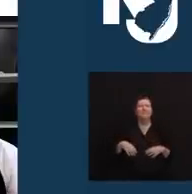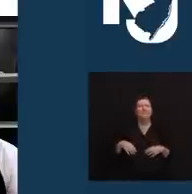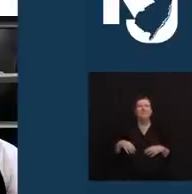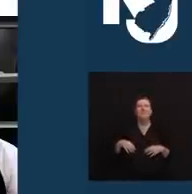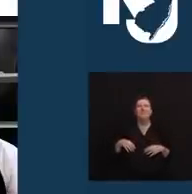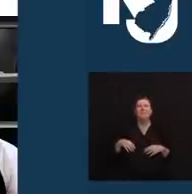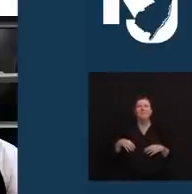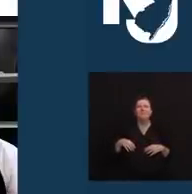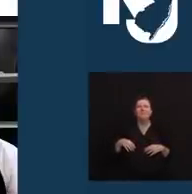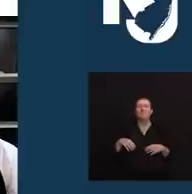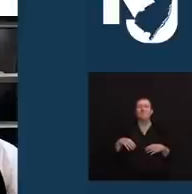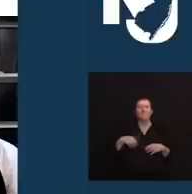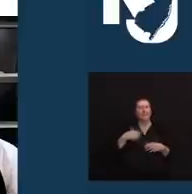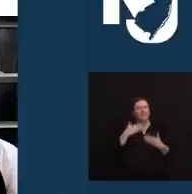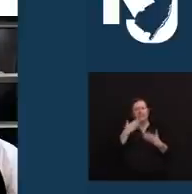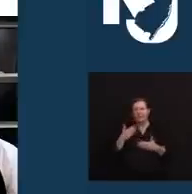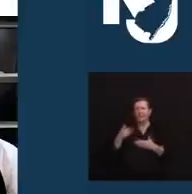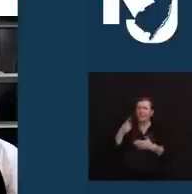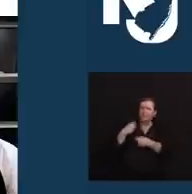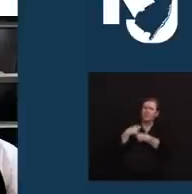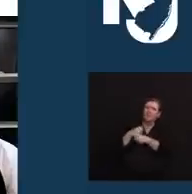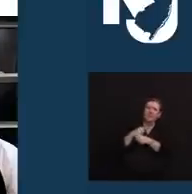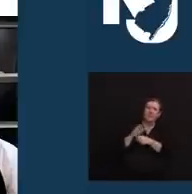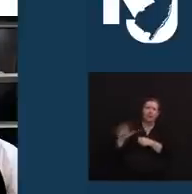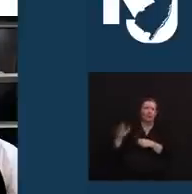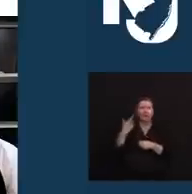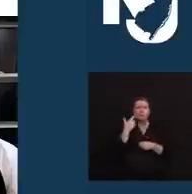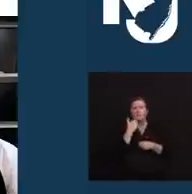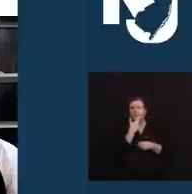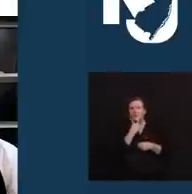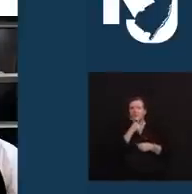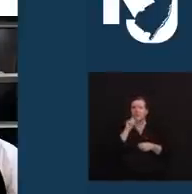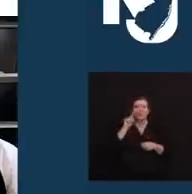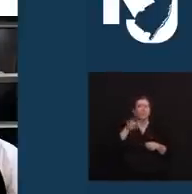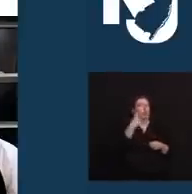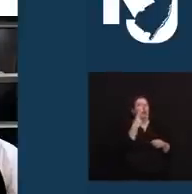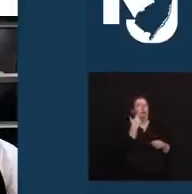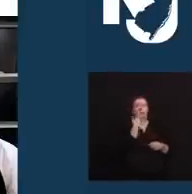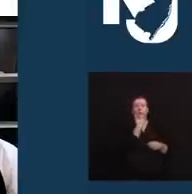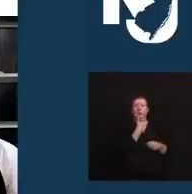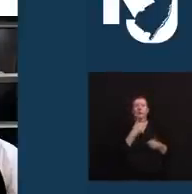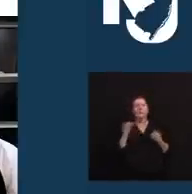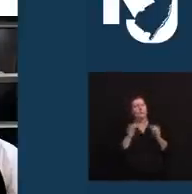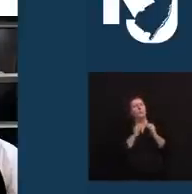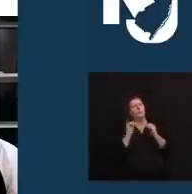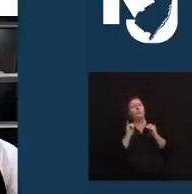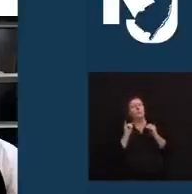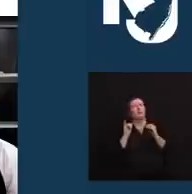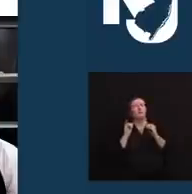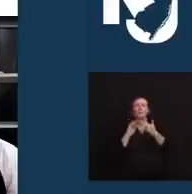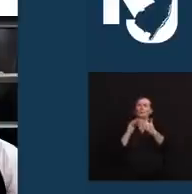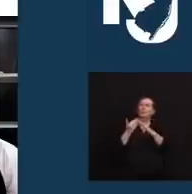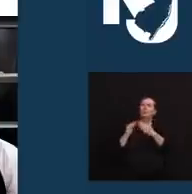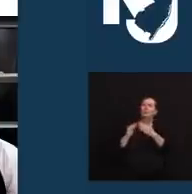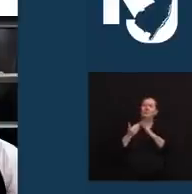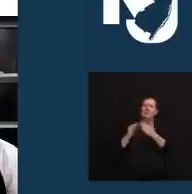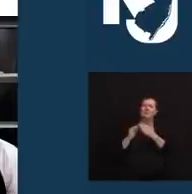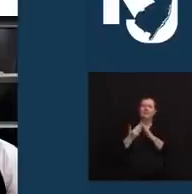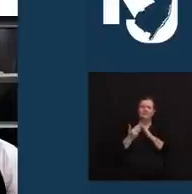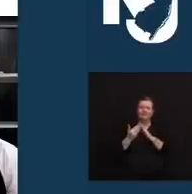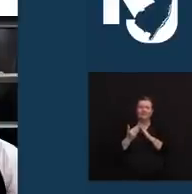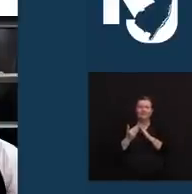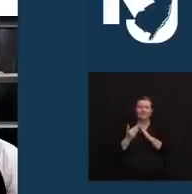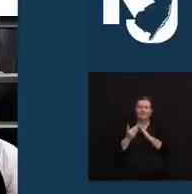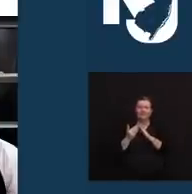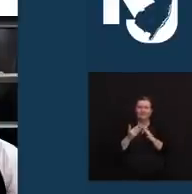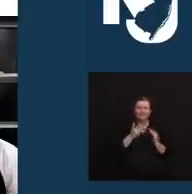I thanked her for making Las Marias more than just a restaurant. It's a true community asset in New Brunswick, and I know she's ready for the better